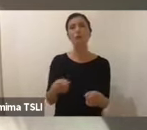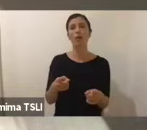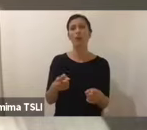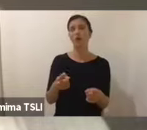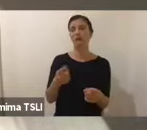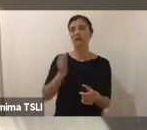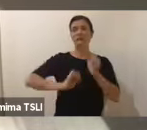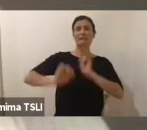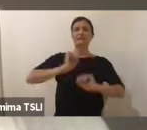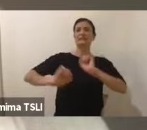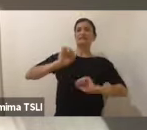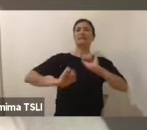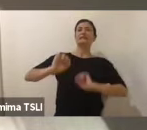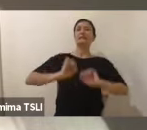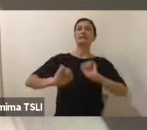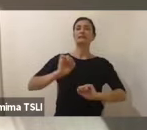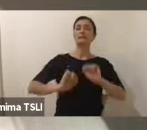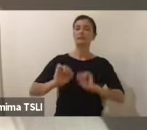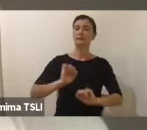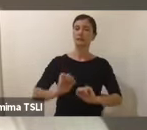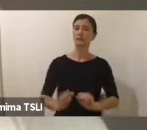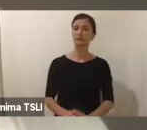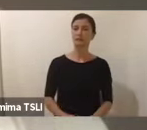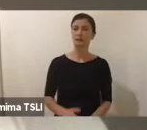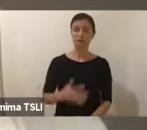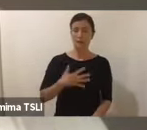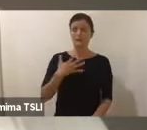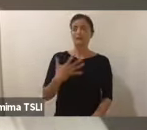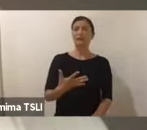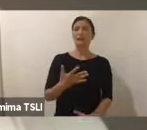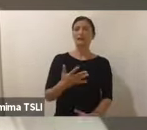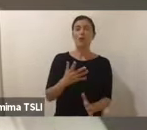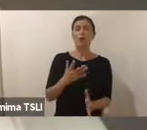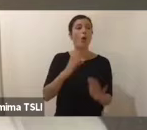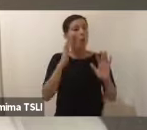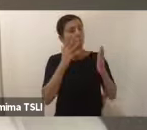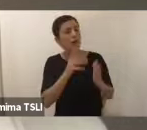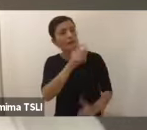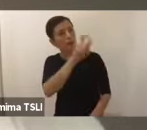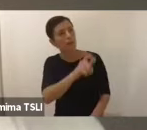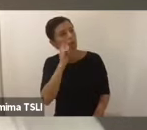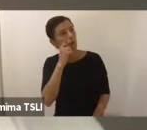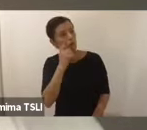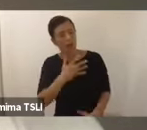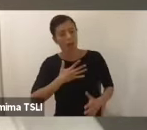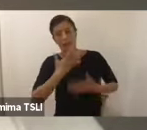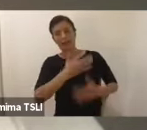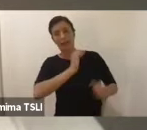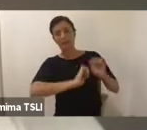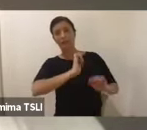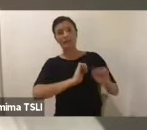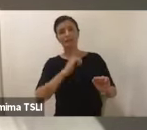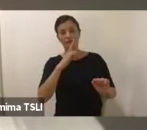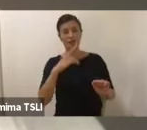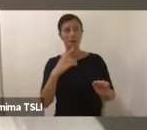uh um yeah the anticipated upset that that might cause so how can we how can we build that capacity in ourselves to hear